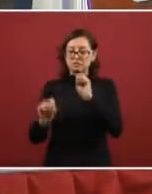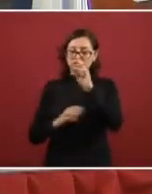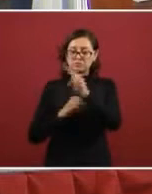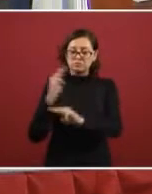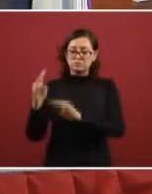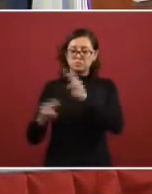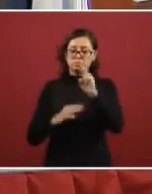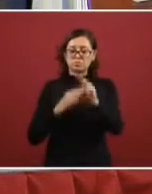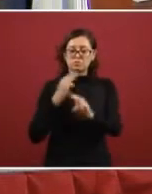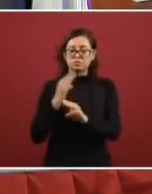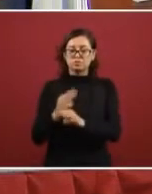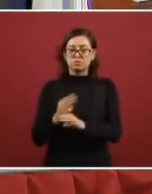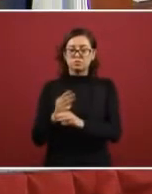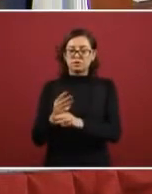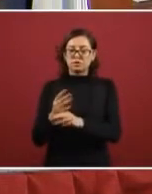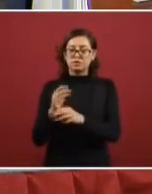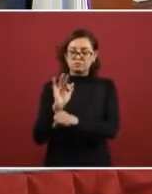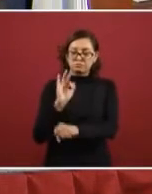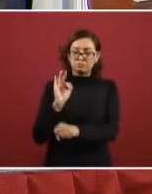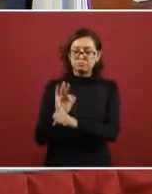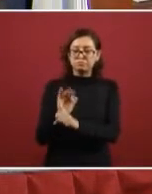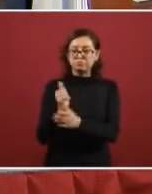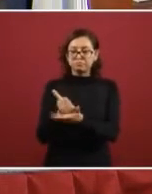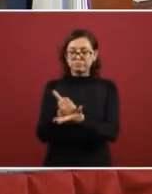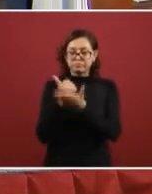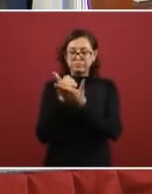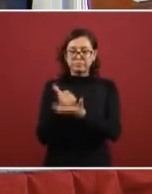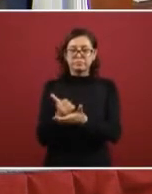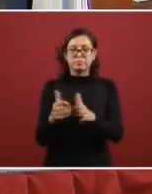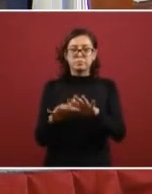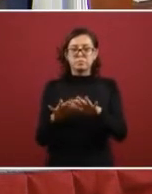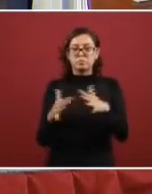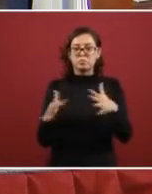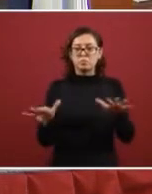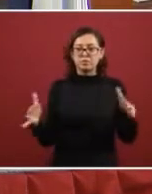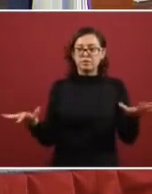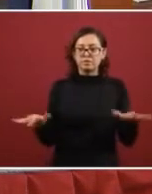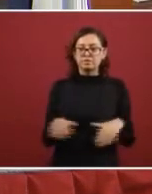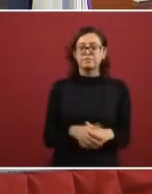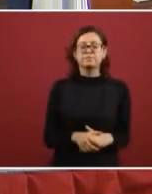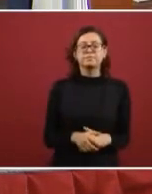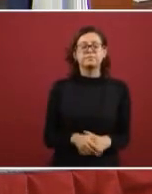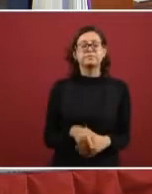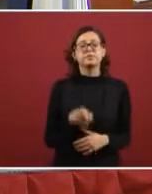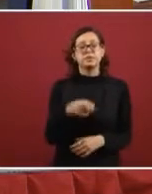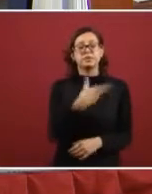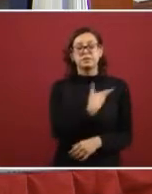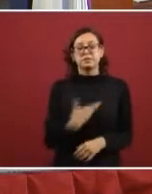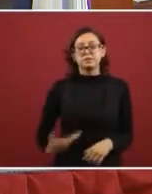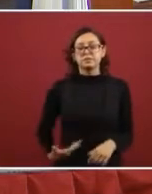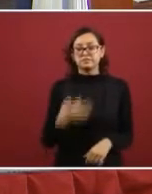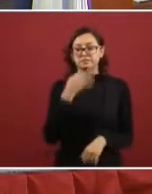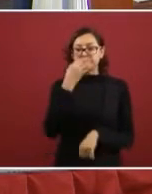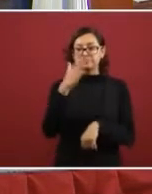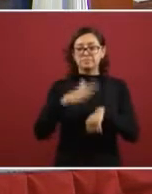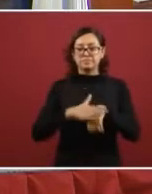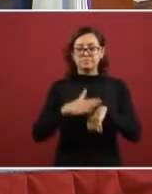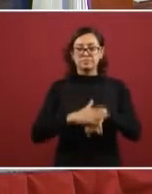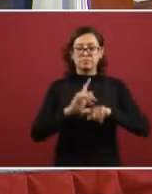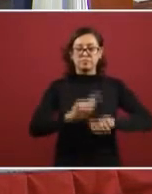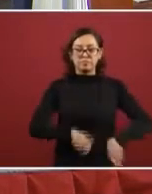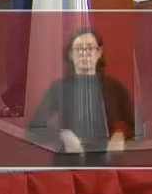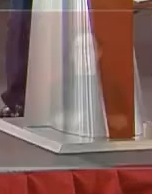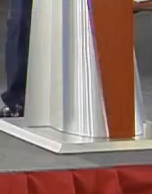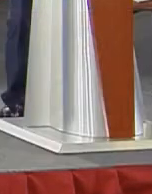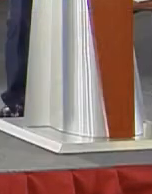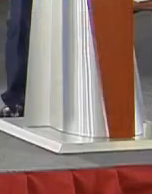necessary safety search and rescue. So we ask the president to